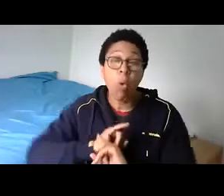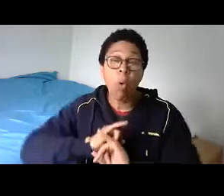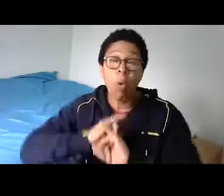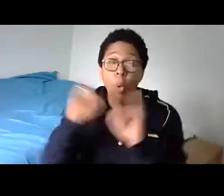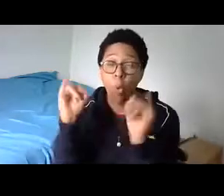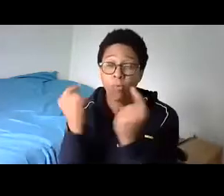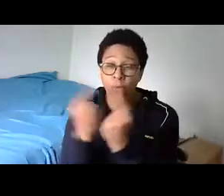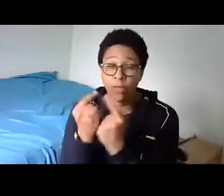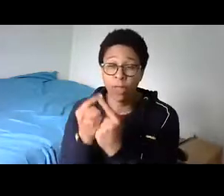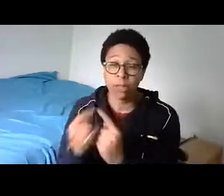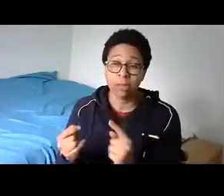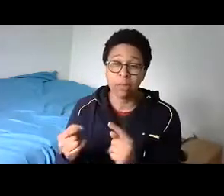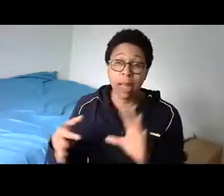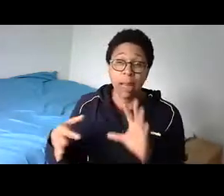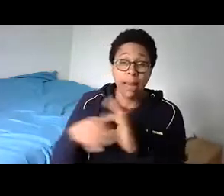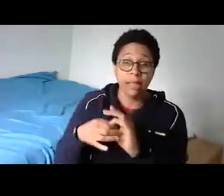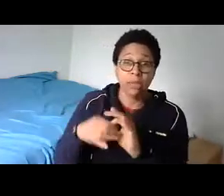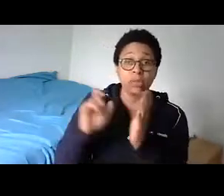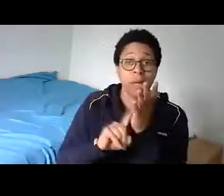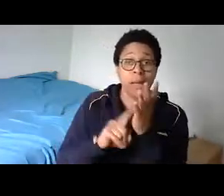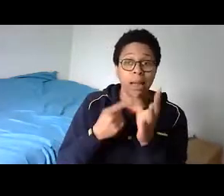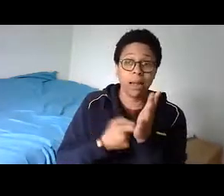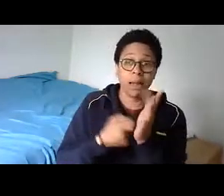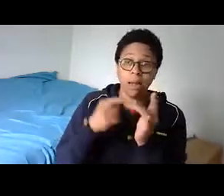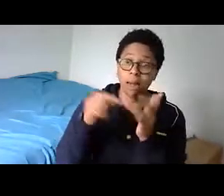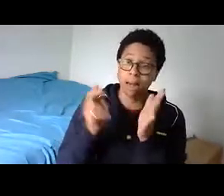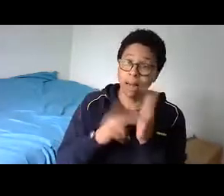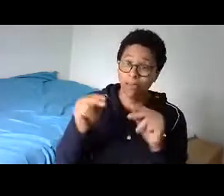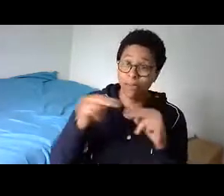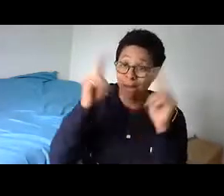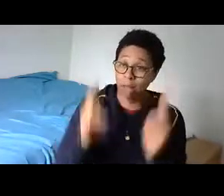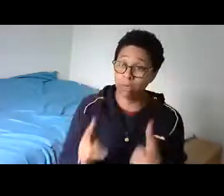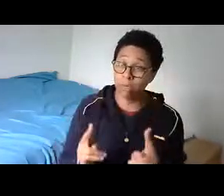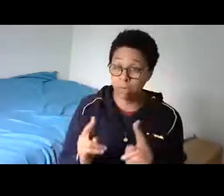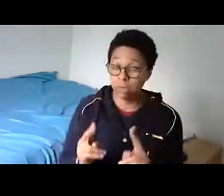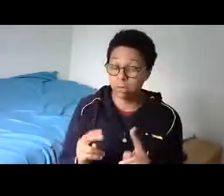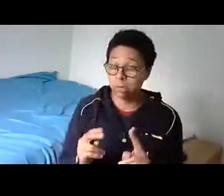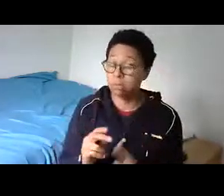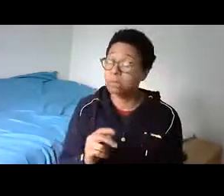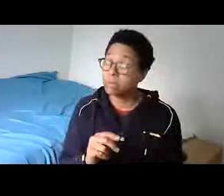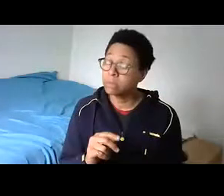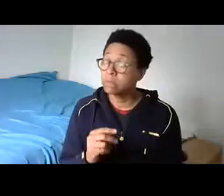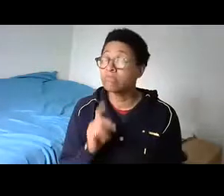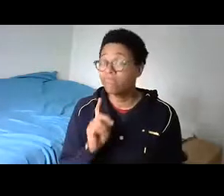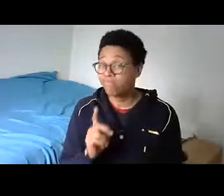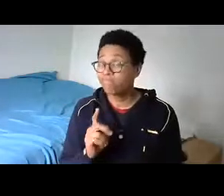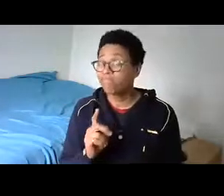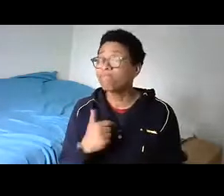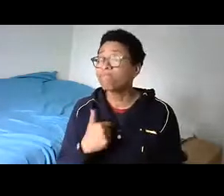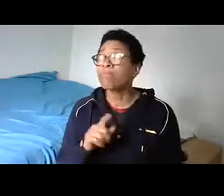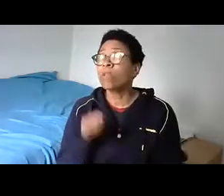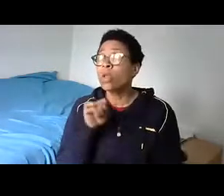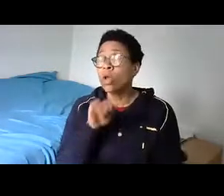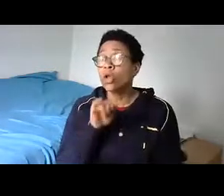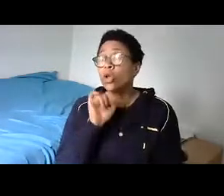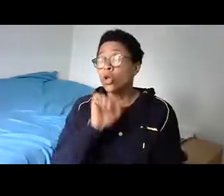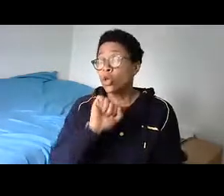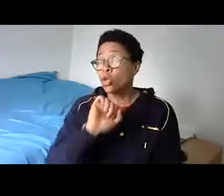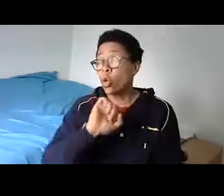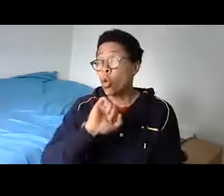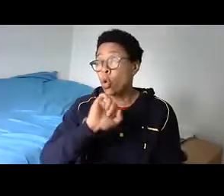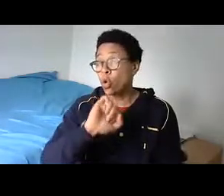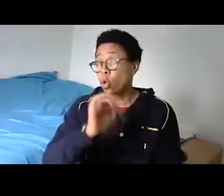totally sympathize with you. I think the thing about social workers, so because